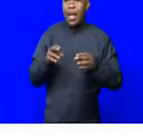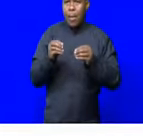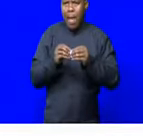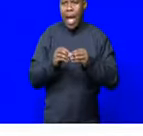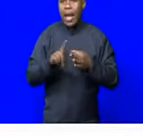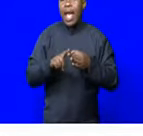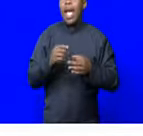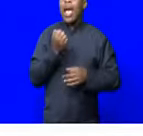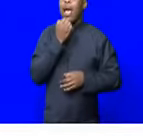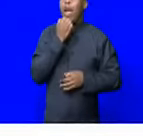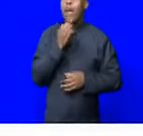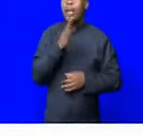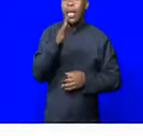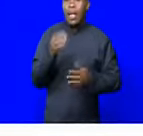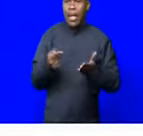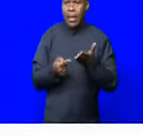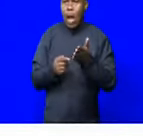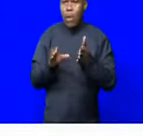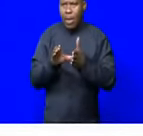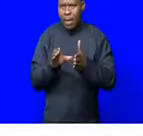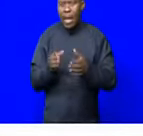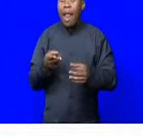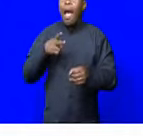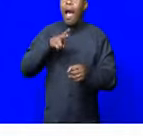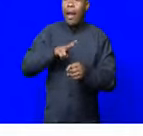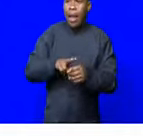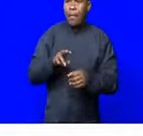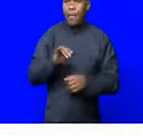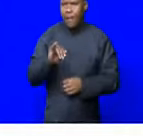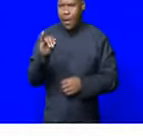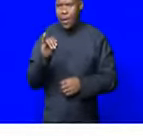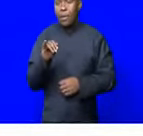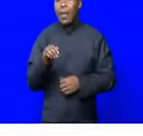urge us all as a nation is,